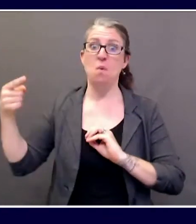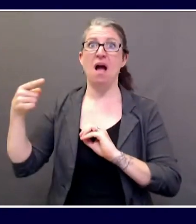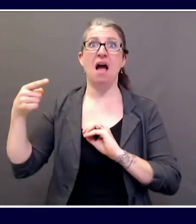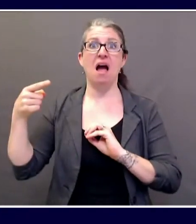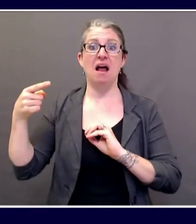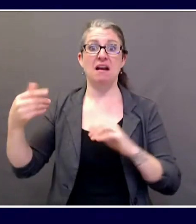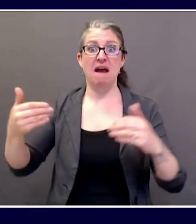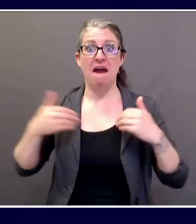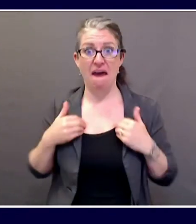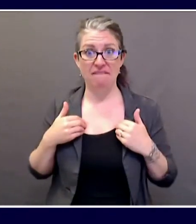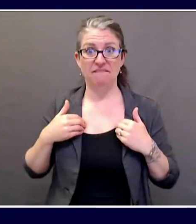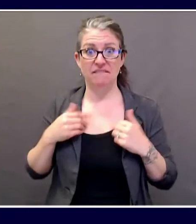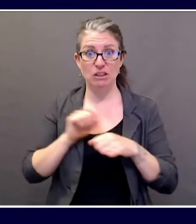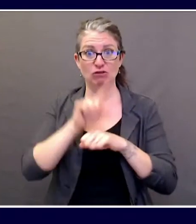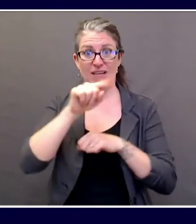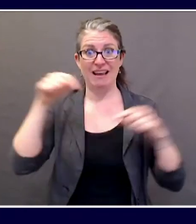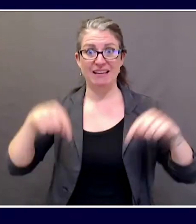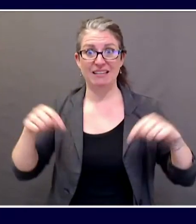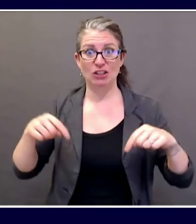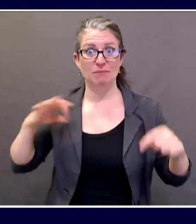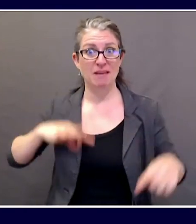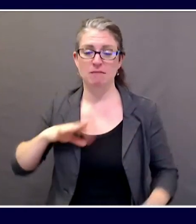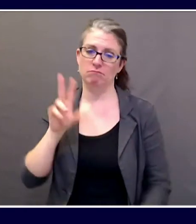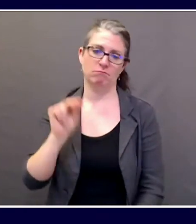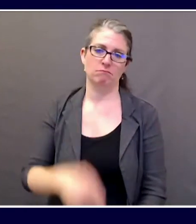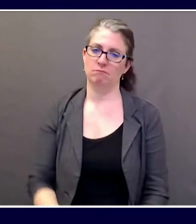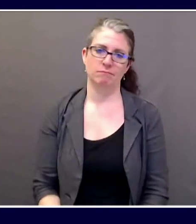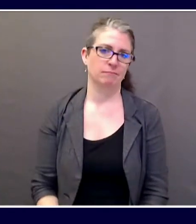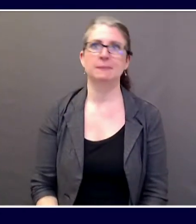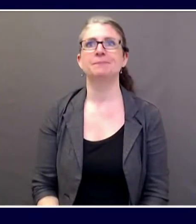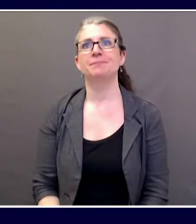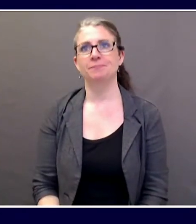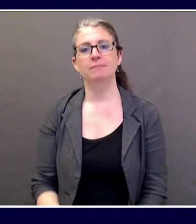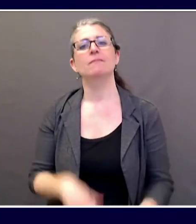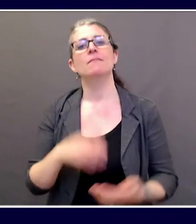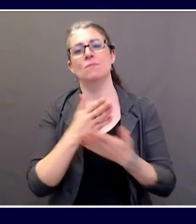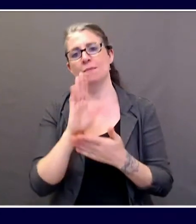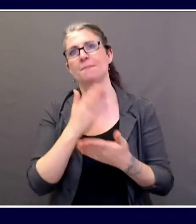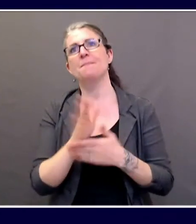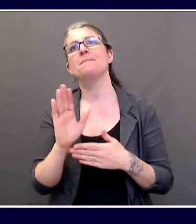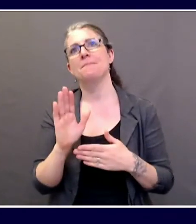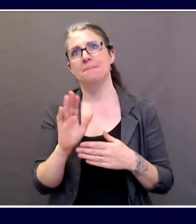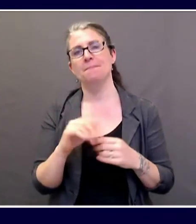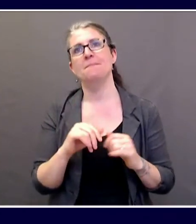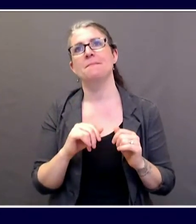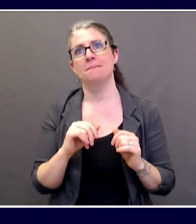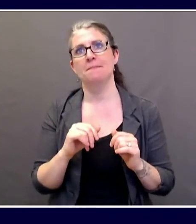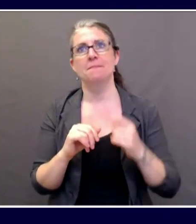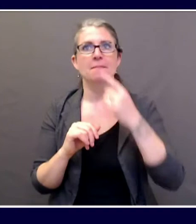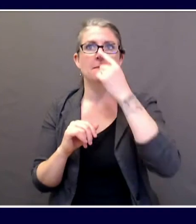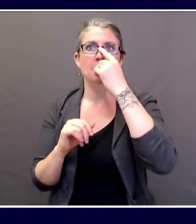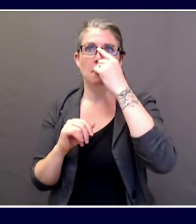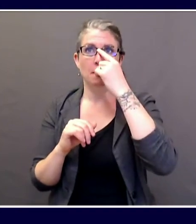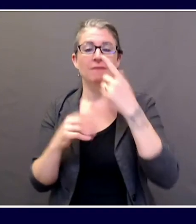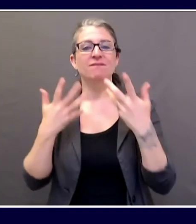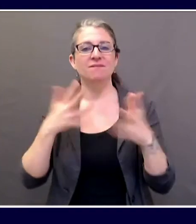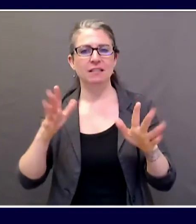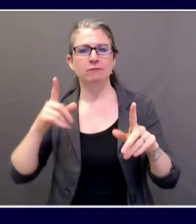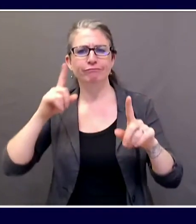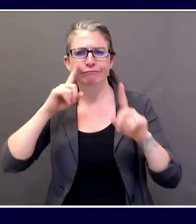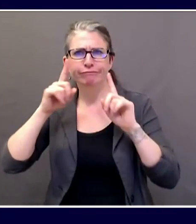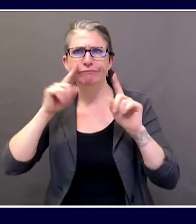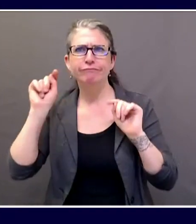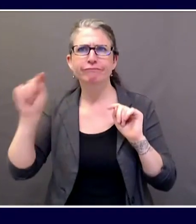that people have seen less masking, people maybe a little bit more willing to gather